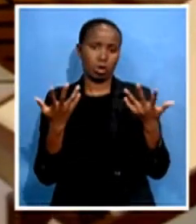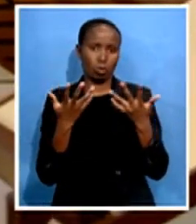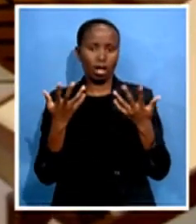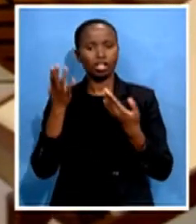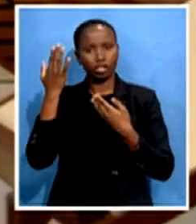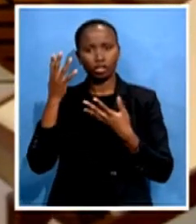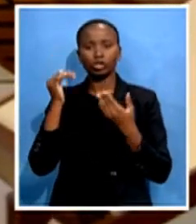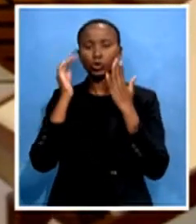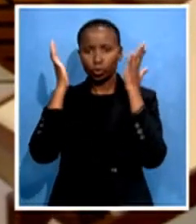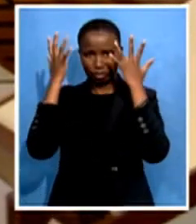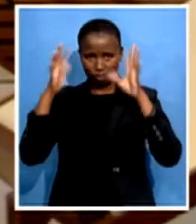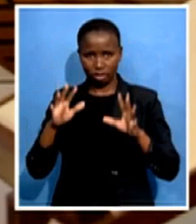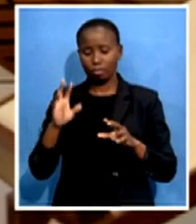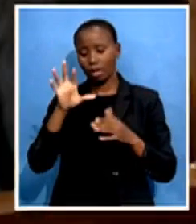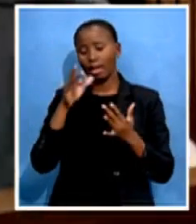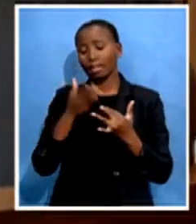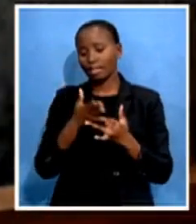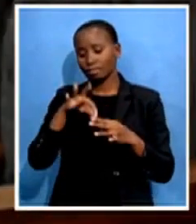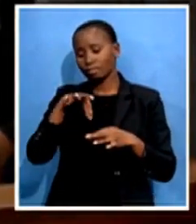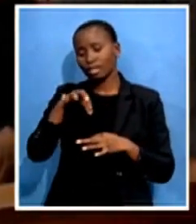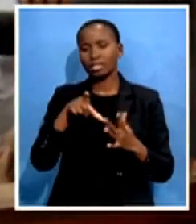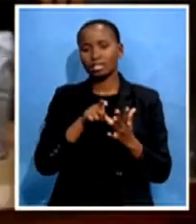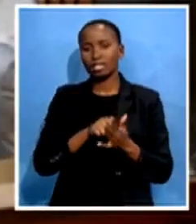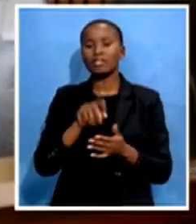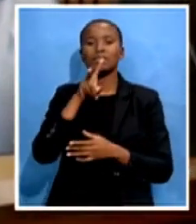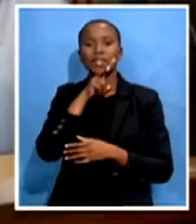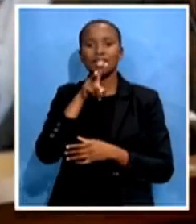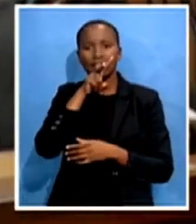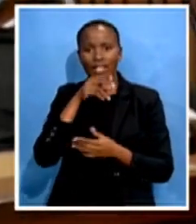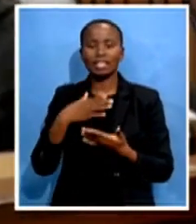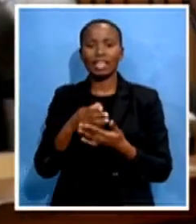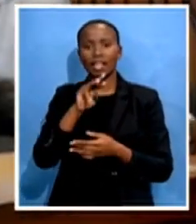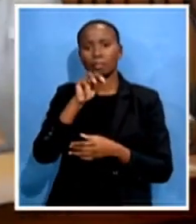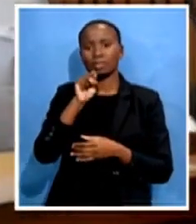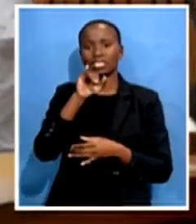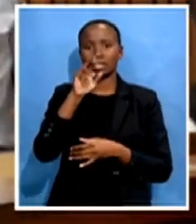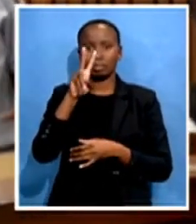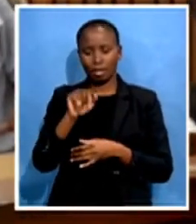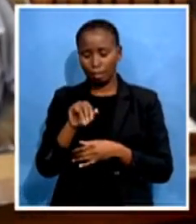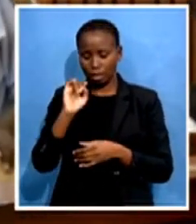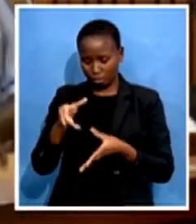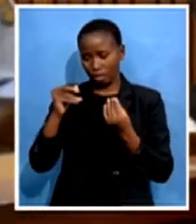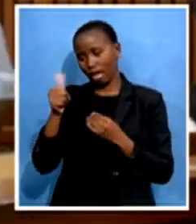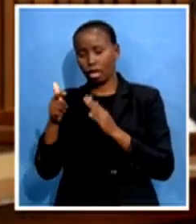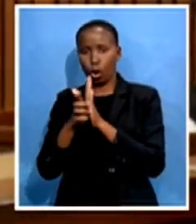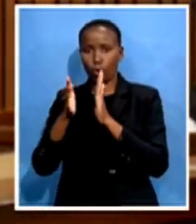allow Msibi to find another lawyer. The three are remanded in custody. Dumela Machogo, SABC News, Middelburg.